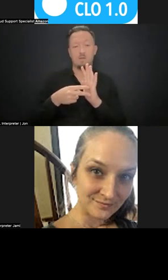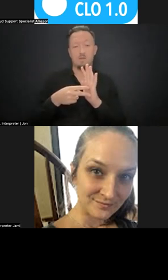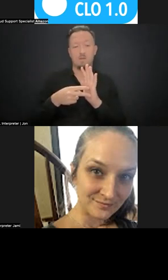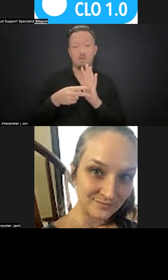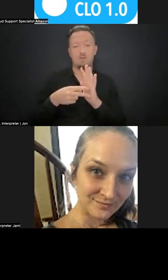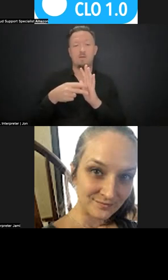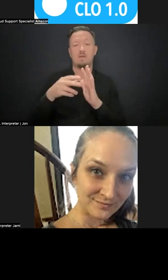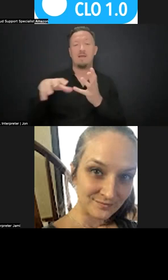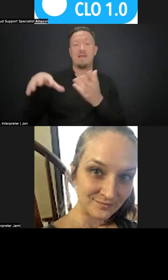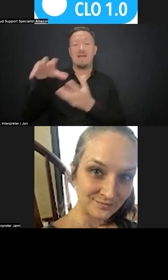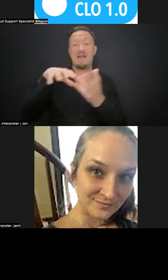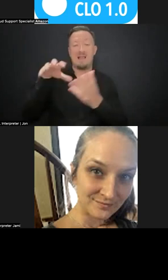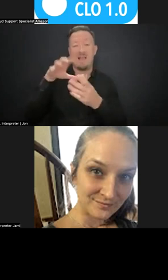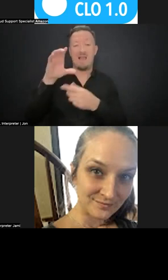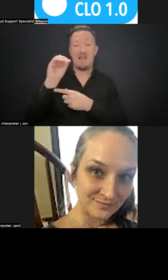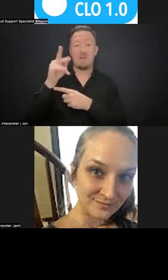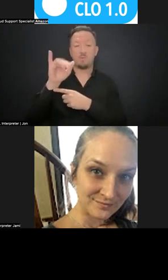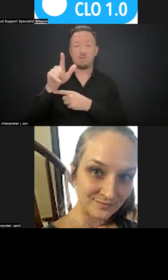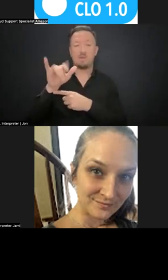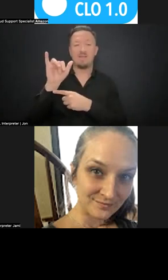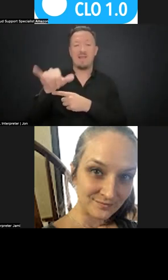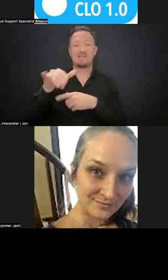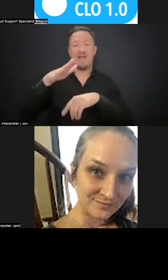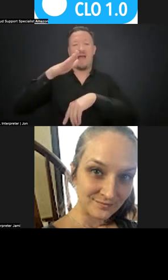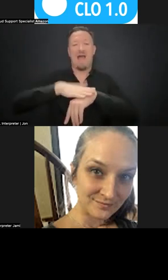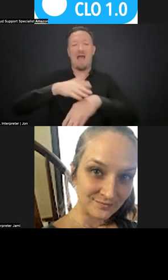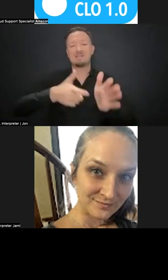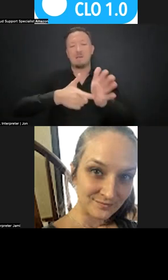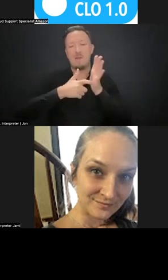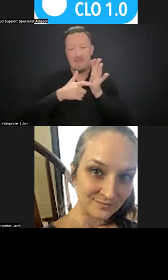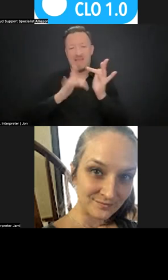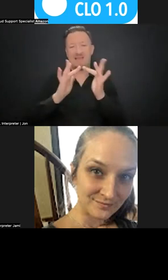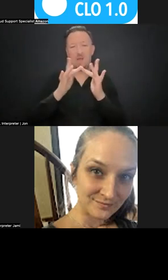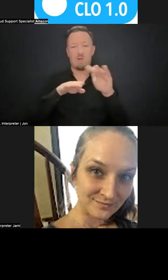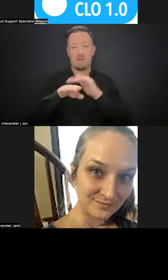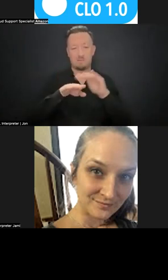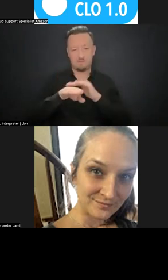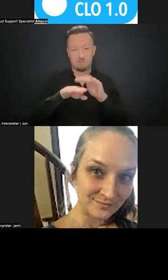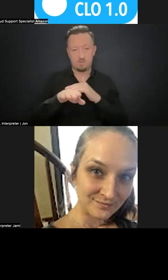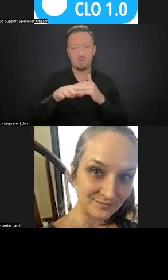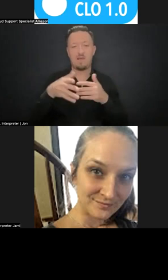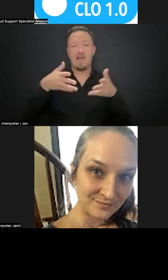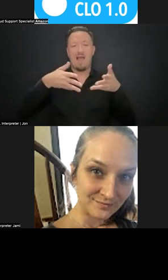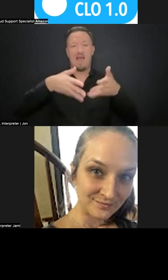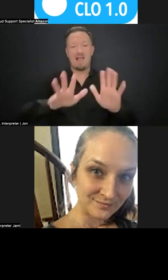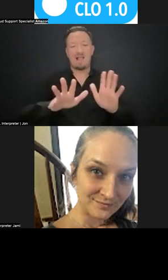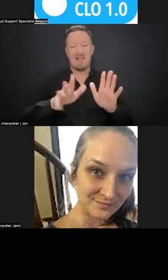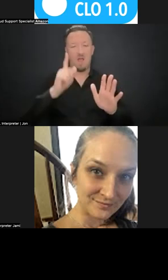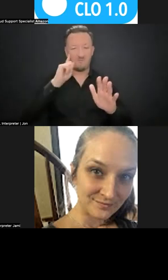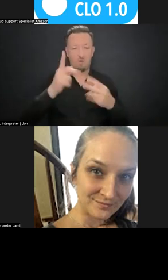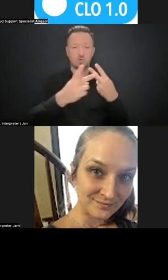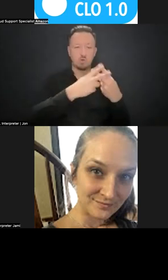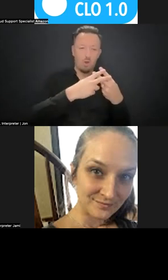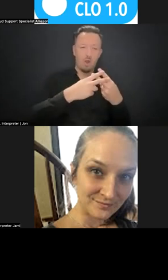network access to shared computing resources, a model for managing and processing data online via the